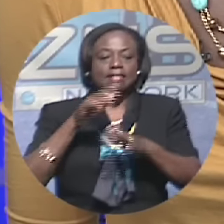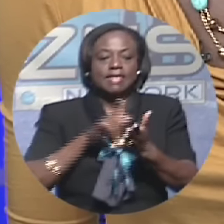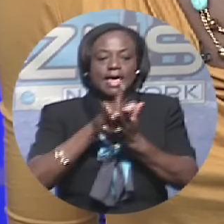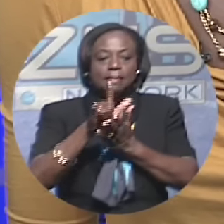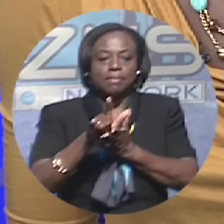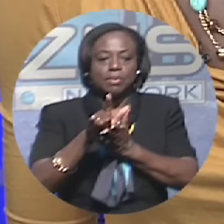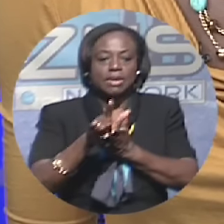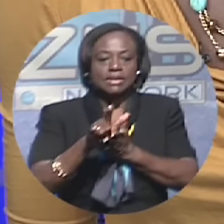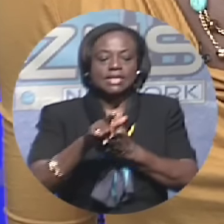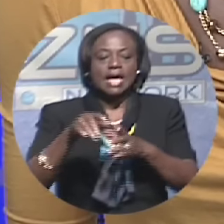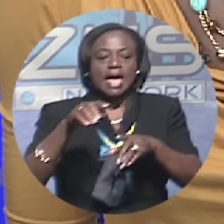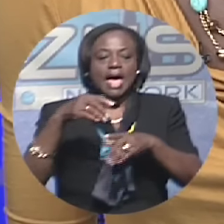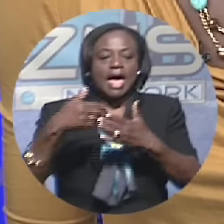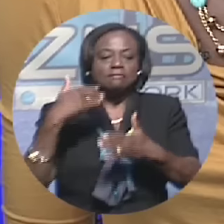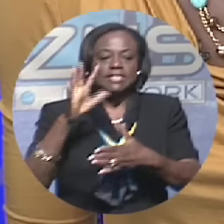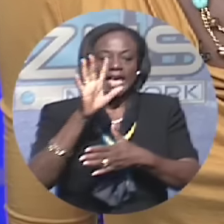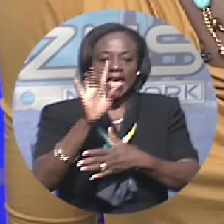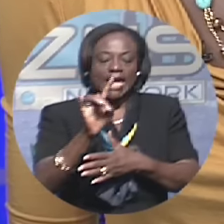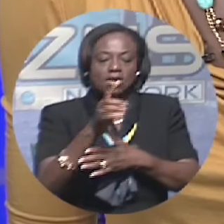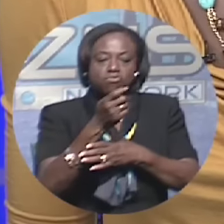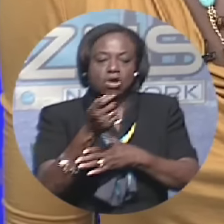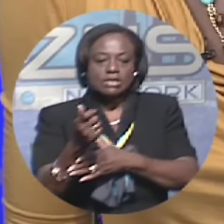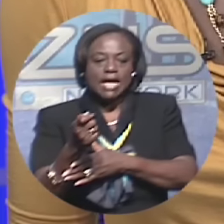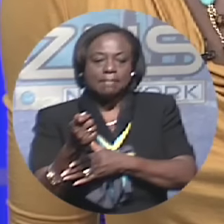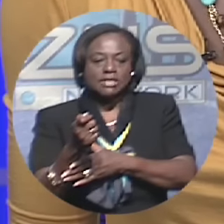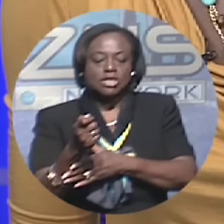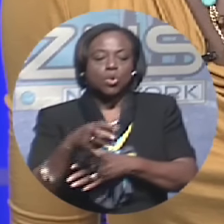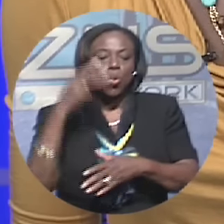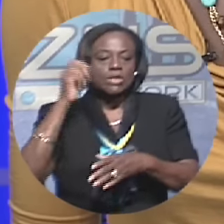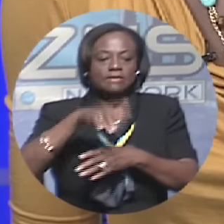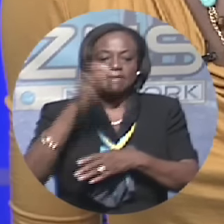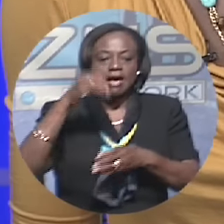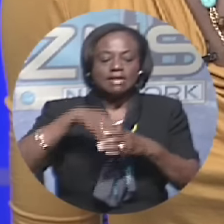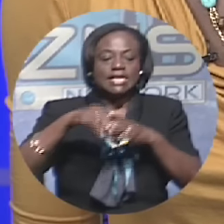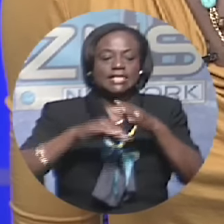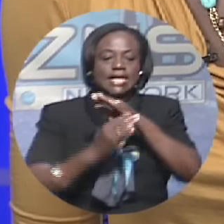8 live rounds of ammunition were discovered in his luggage. The visitor was